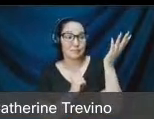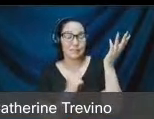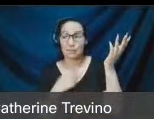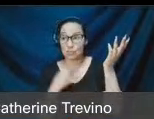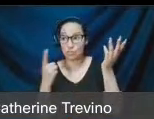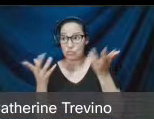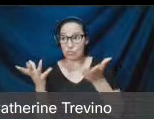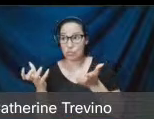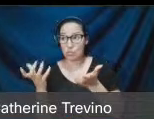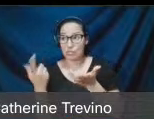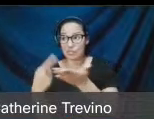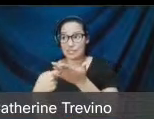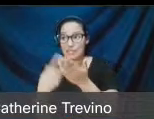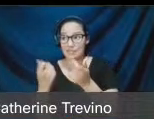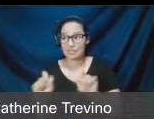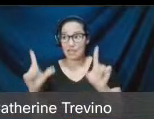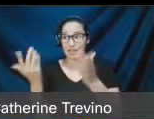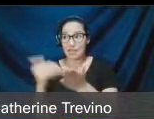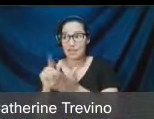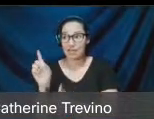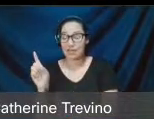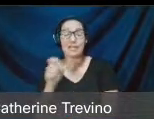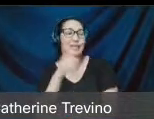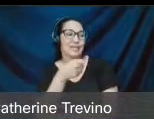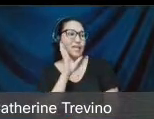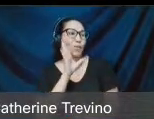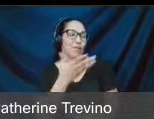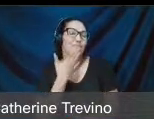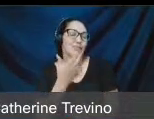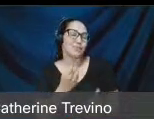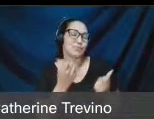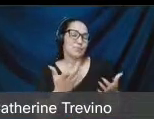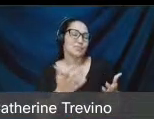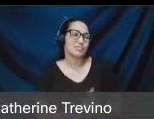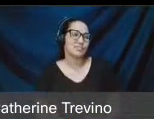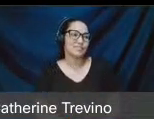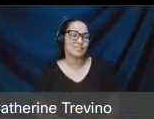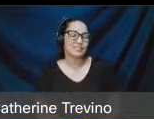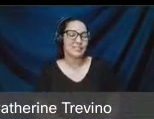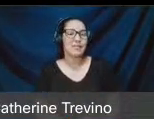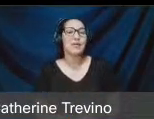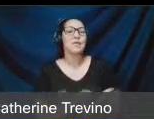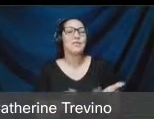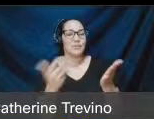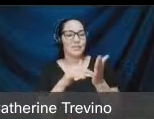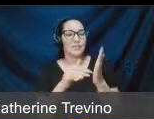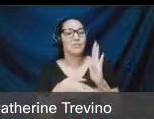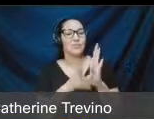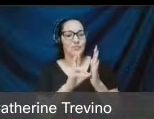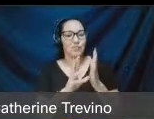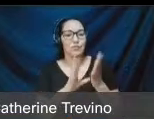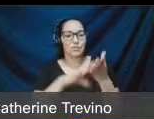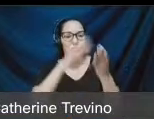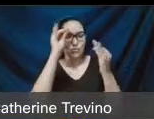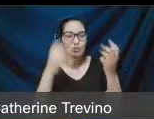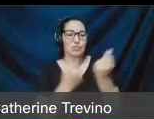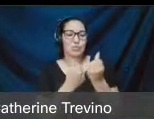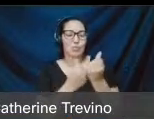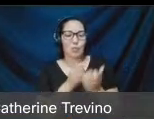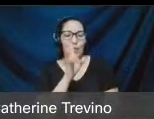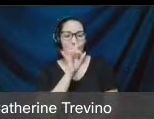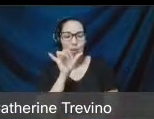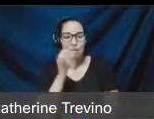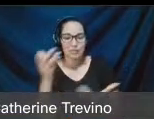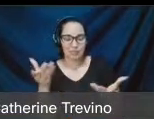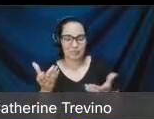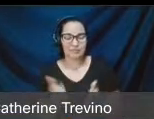Did you want to go over that slide again, or? I will. Thank you so much. Let's revisit what student support will look like. Again, teams